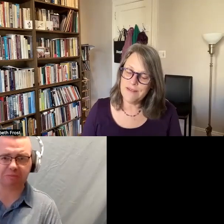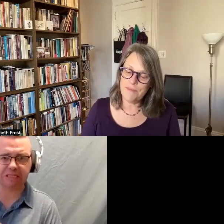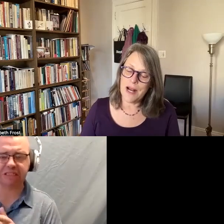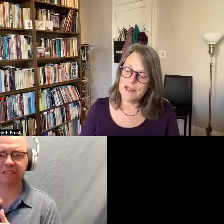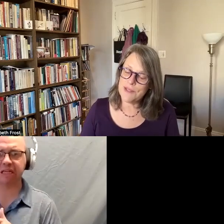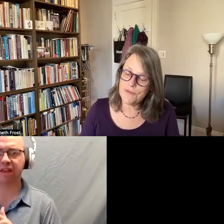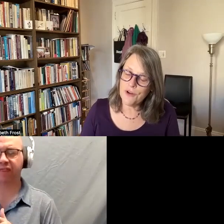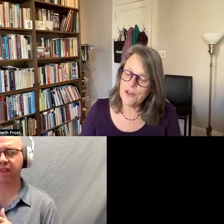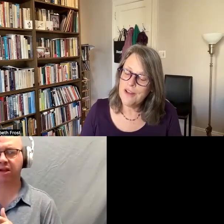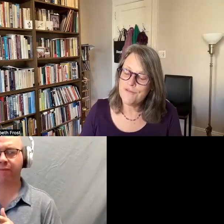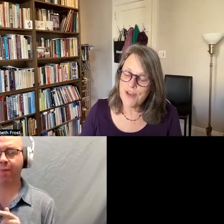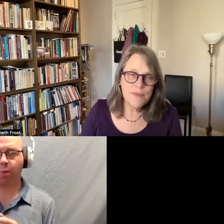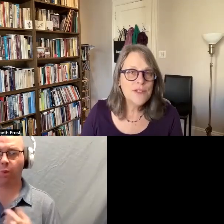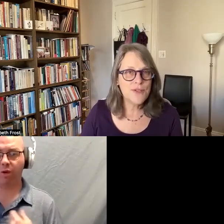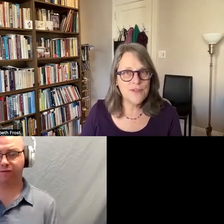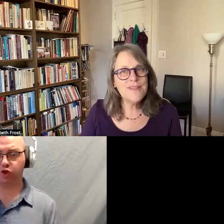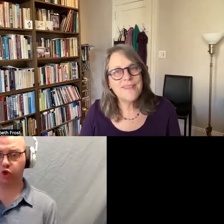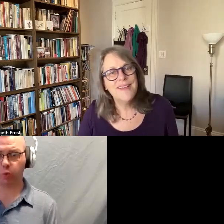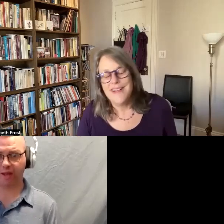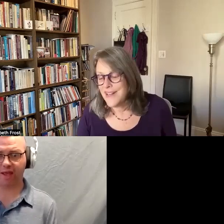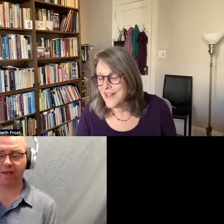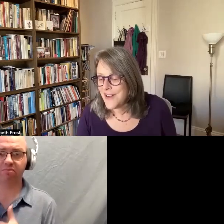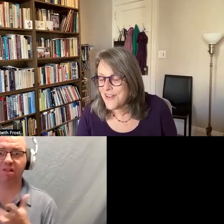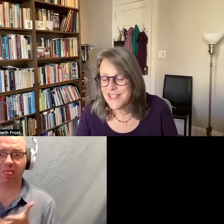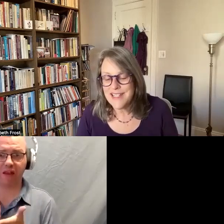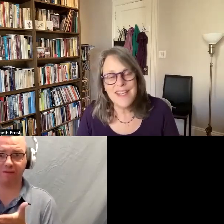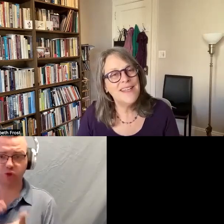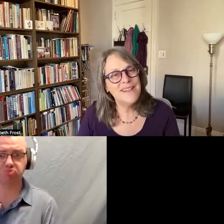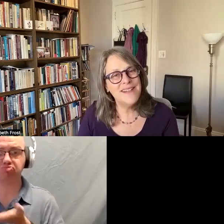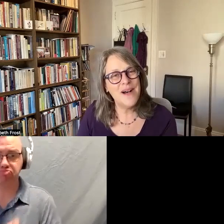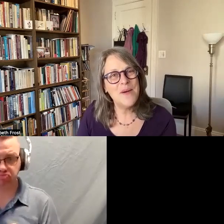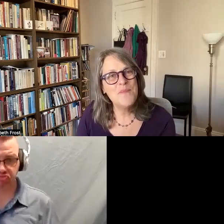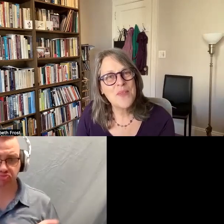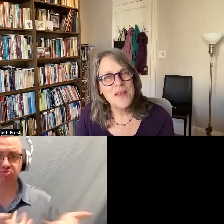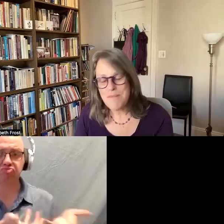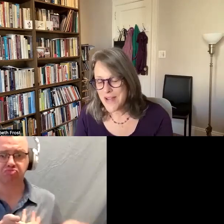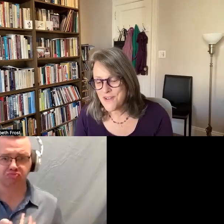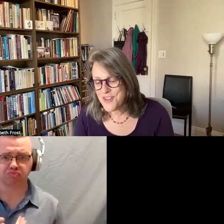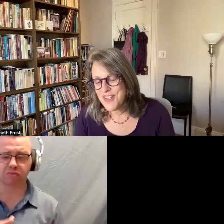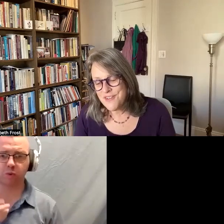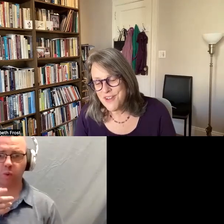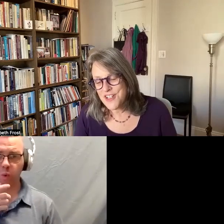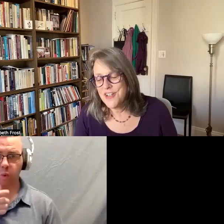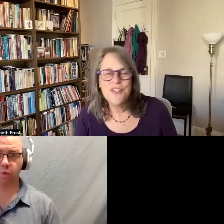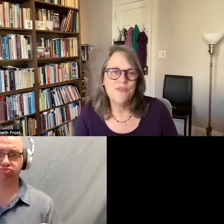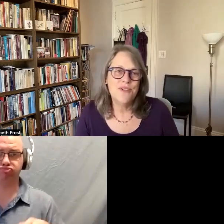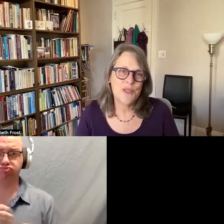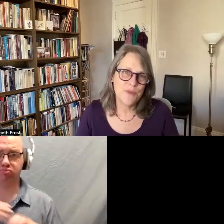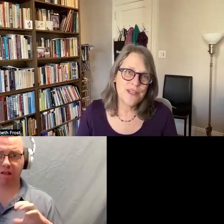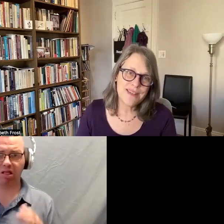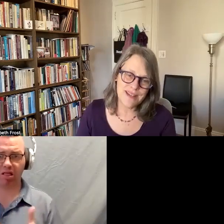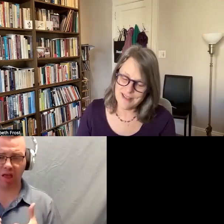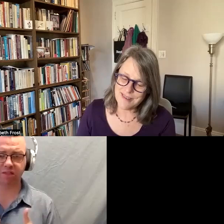will be led by several fabulous students currently taking my course, Introduction